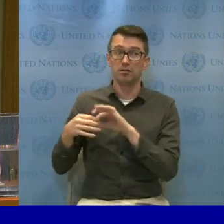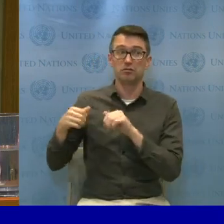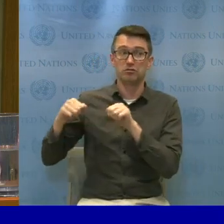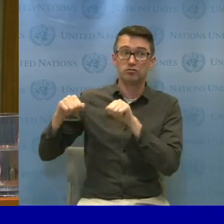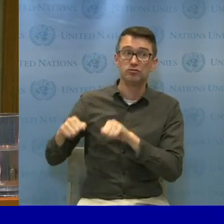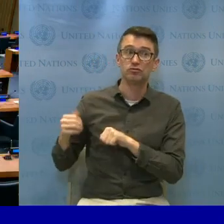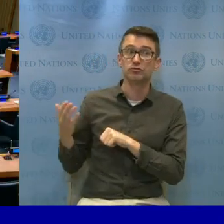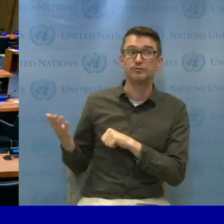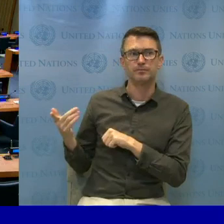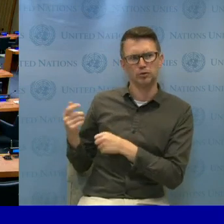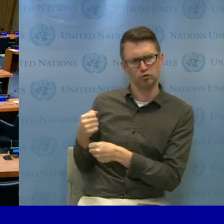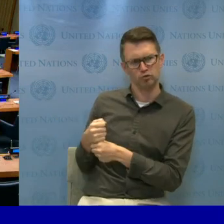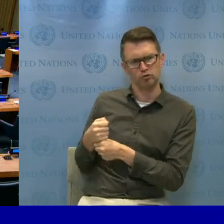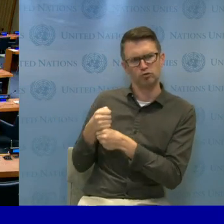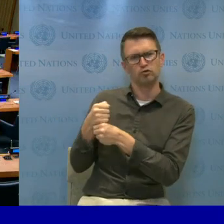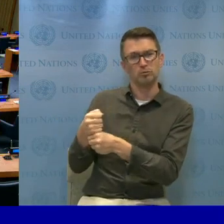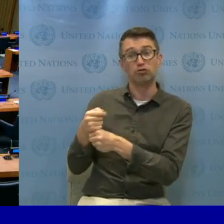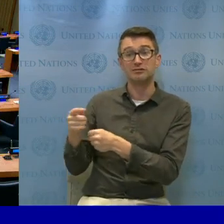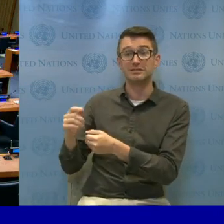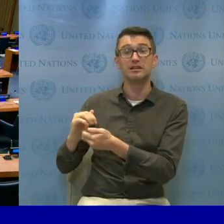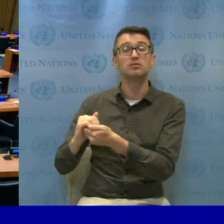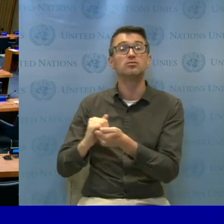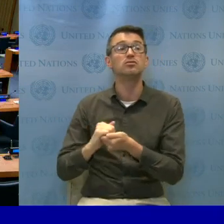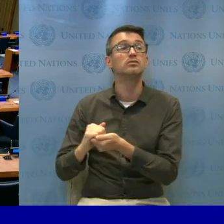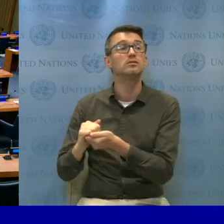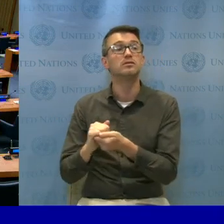here, just to have your final thoughts.